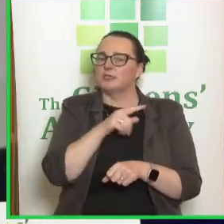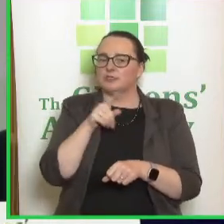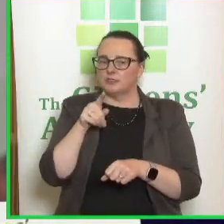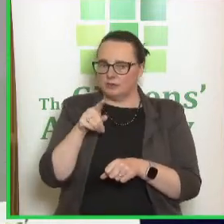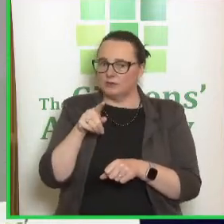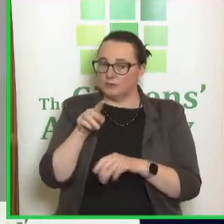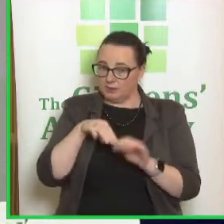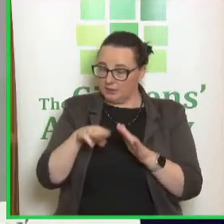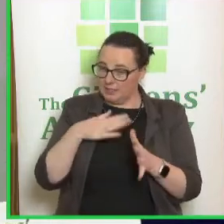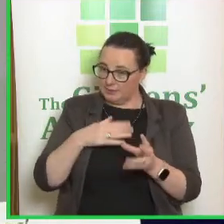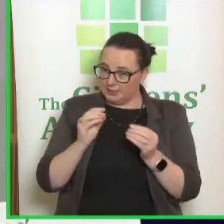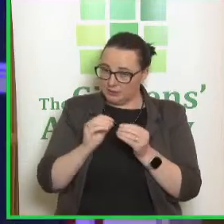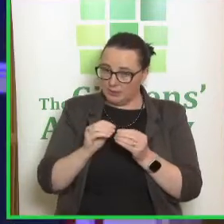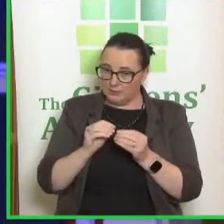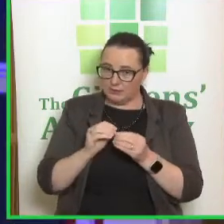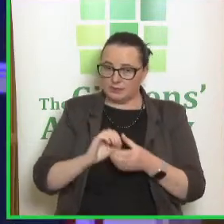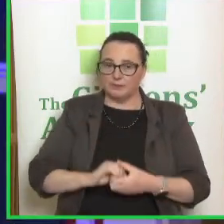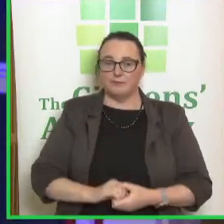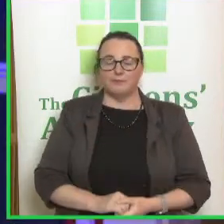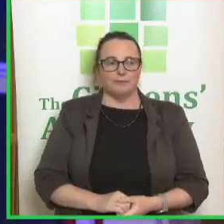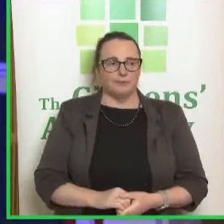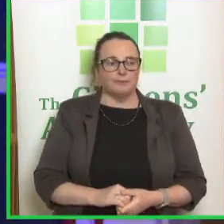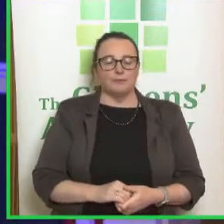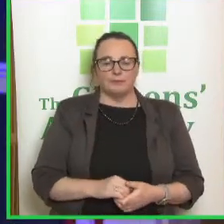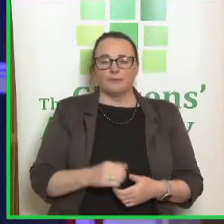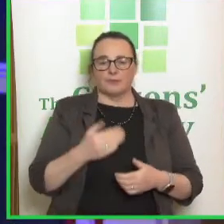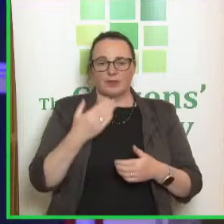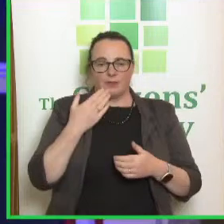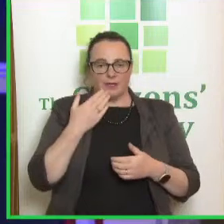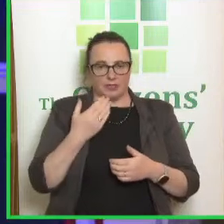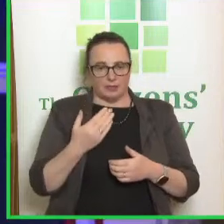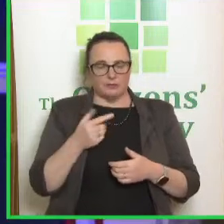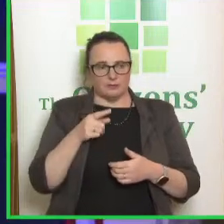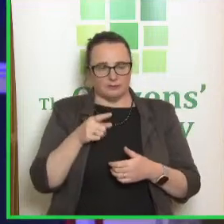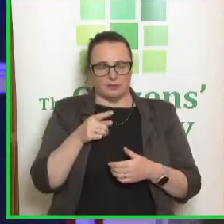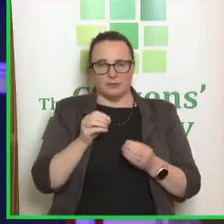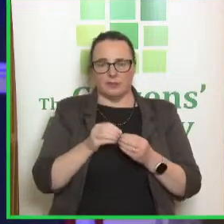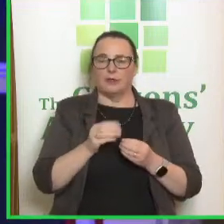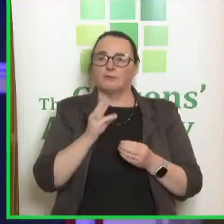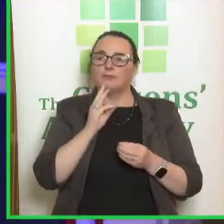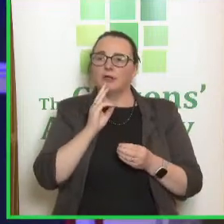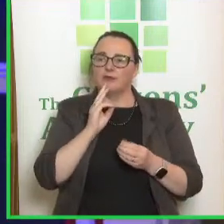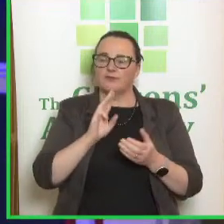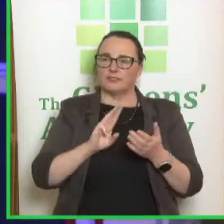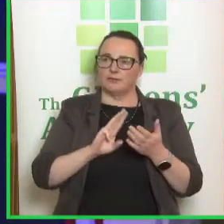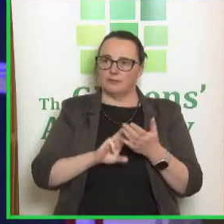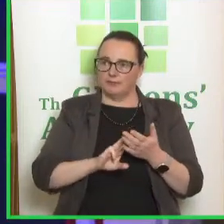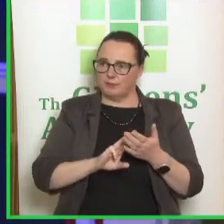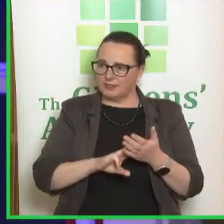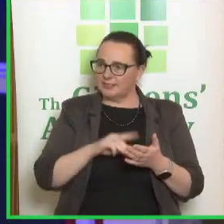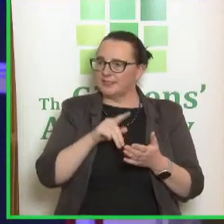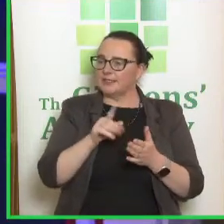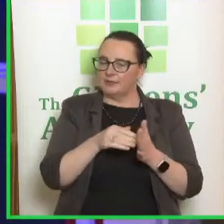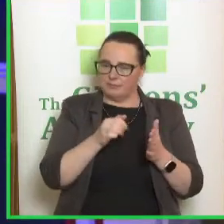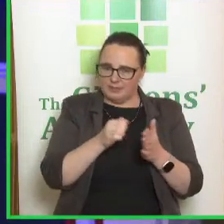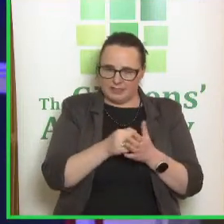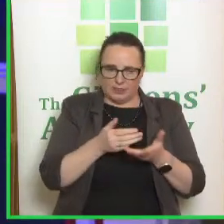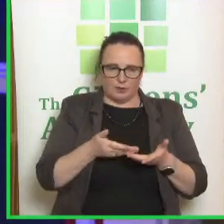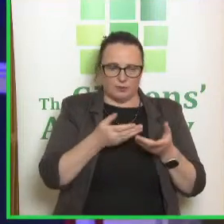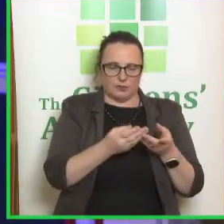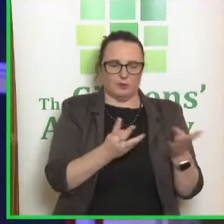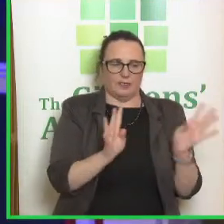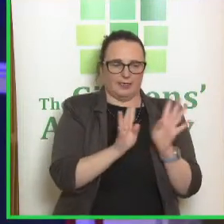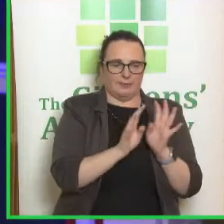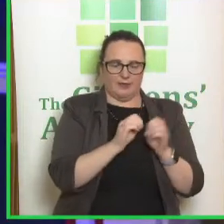comments, but you might want to make some more. Thank you. First of all, in relation to, I suppose, private members' business, it goes to Cabinet every week. We make decisions at a